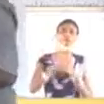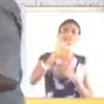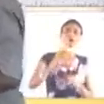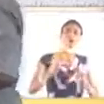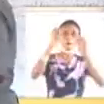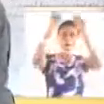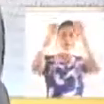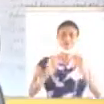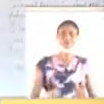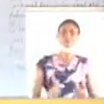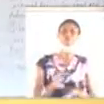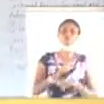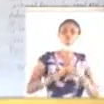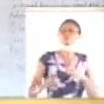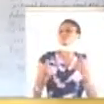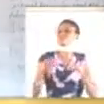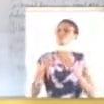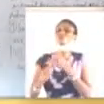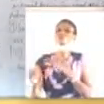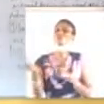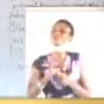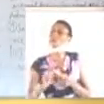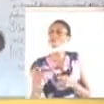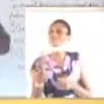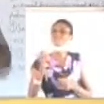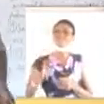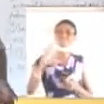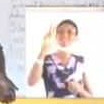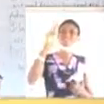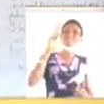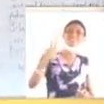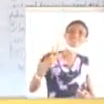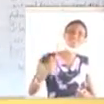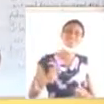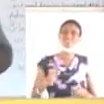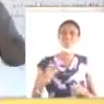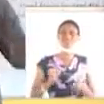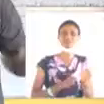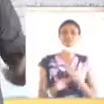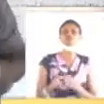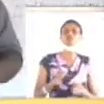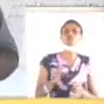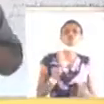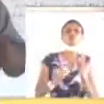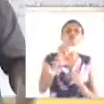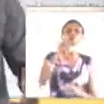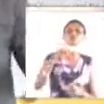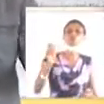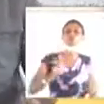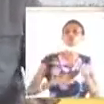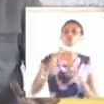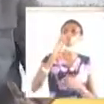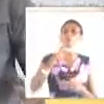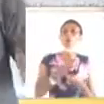Don't even attempt to write the 3 definitions. If you do, you are only wasting